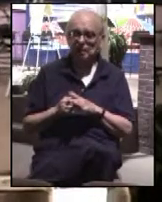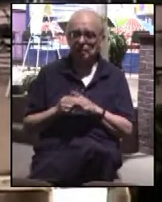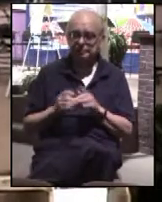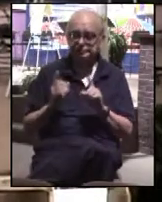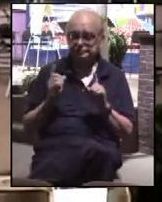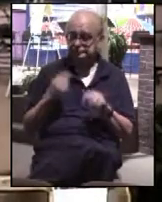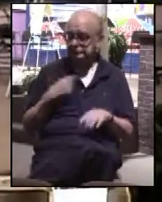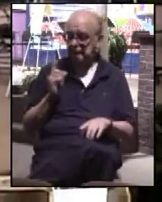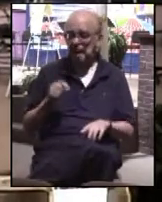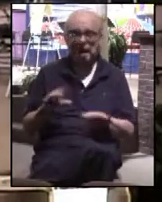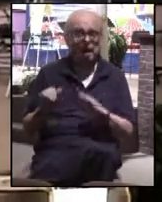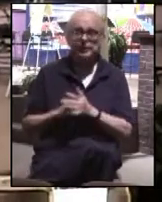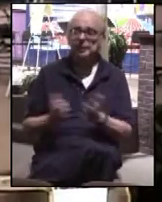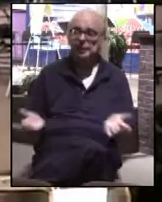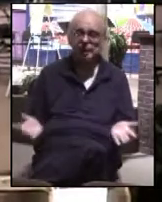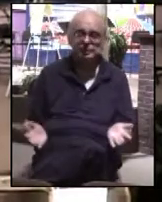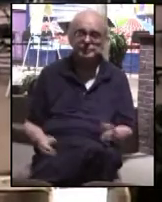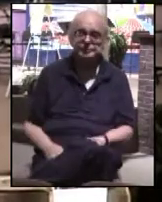just got to